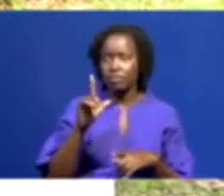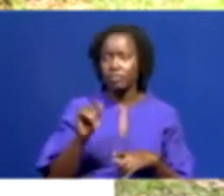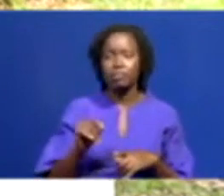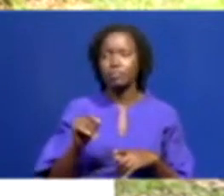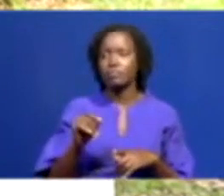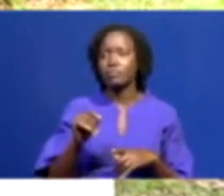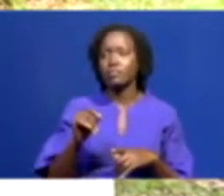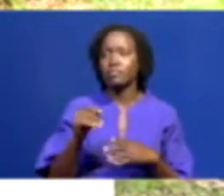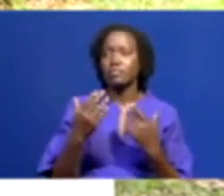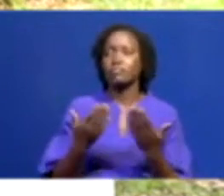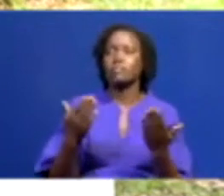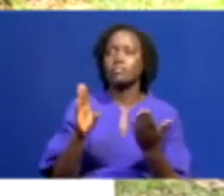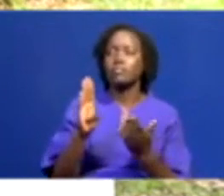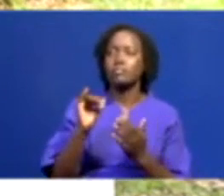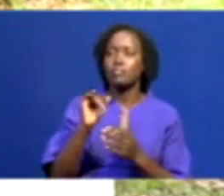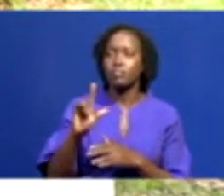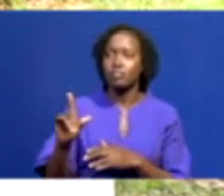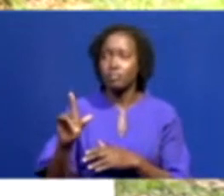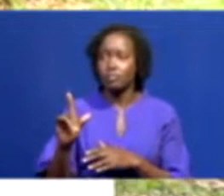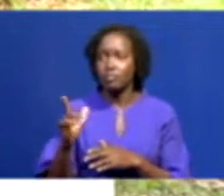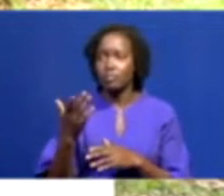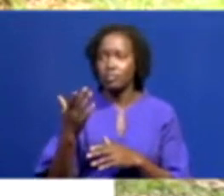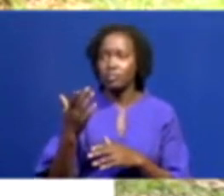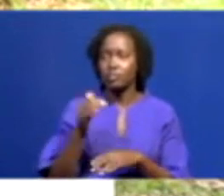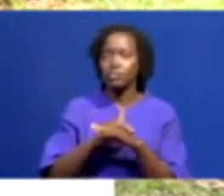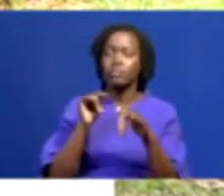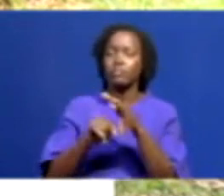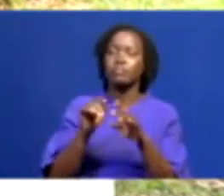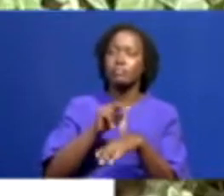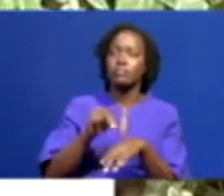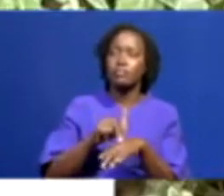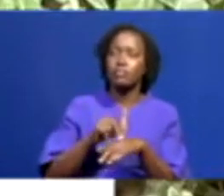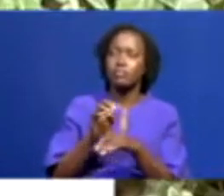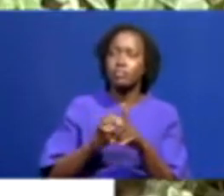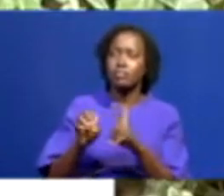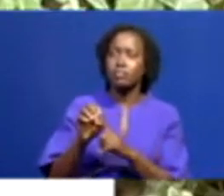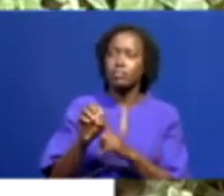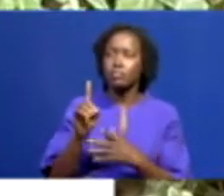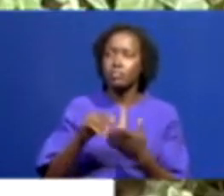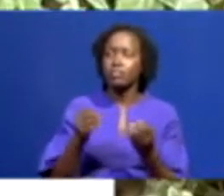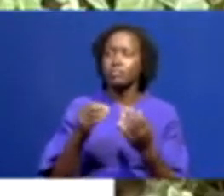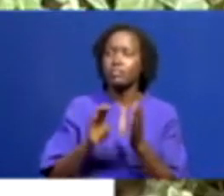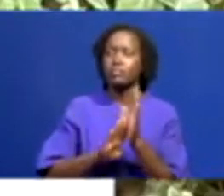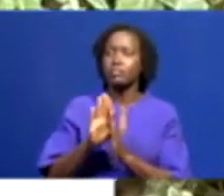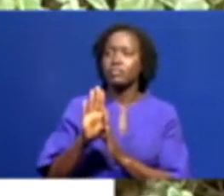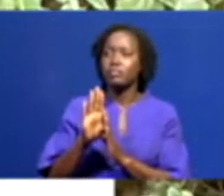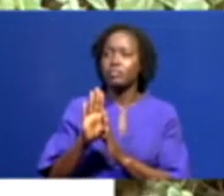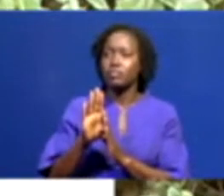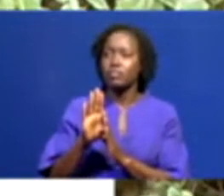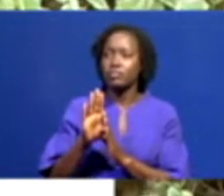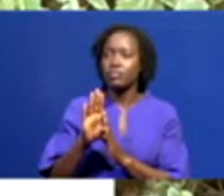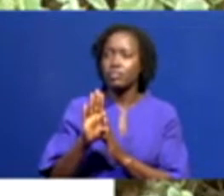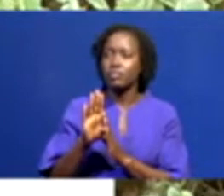bills, and if you want good access to the natural environment, we're the best place. What many developments and Green Heart of Kenya is doing at